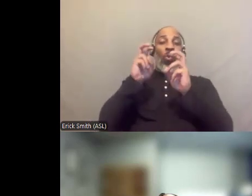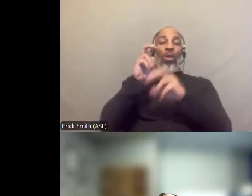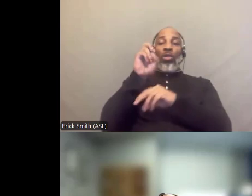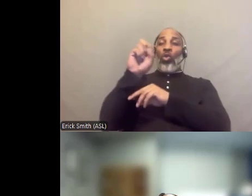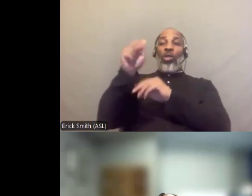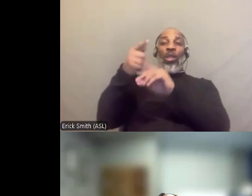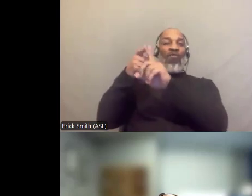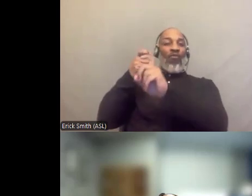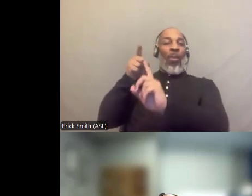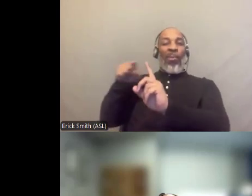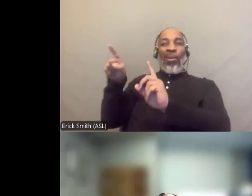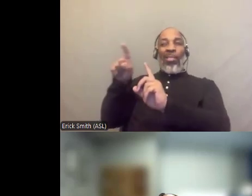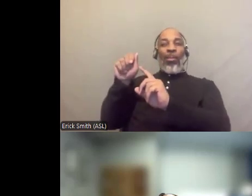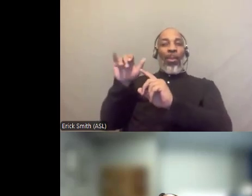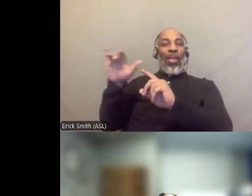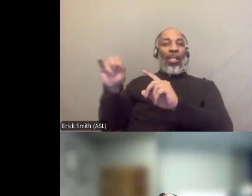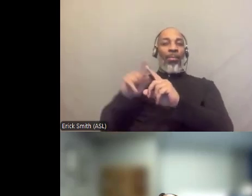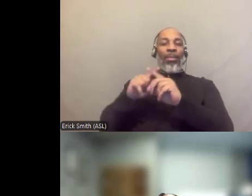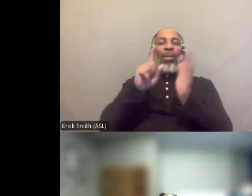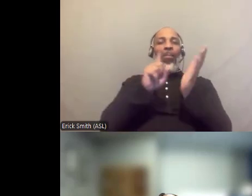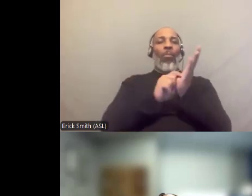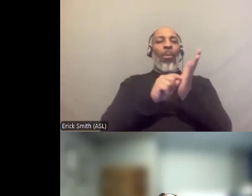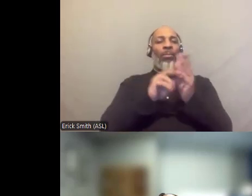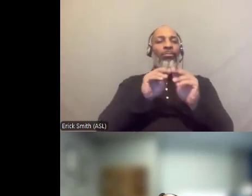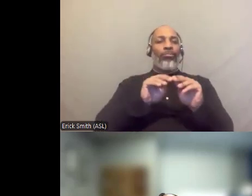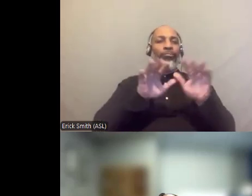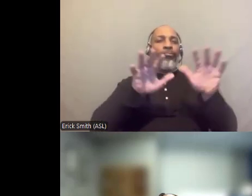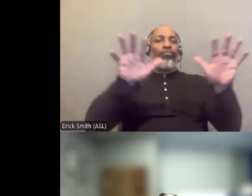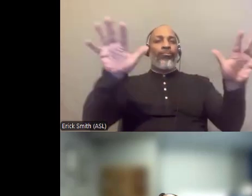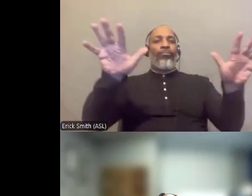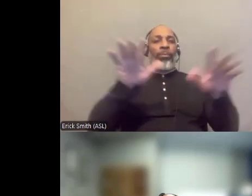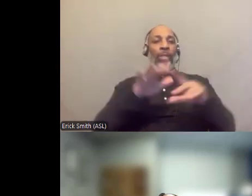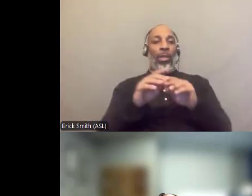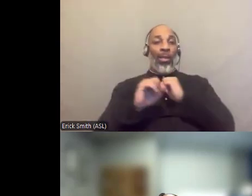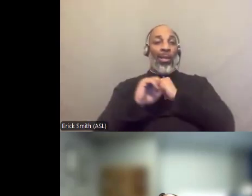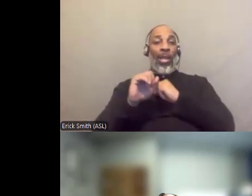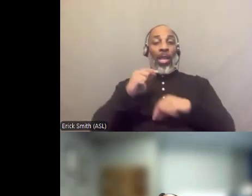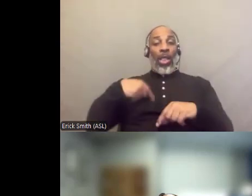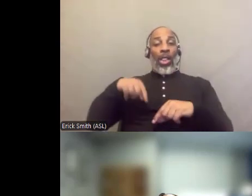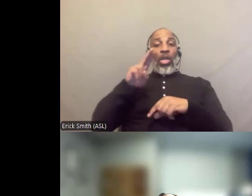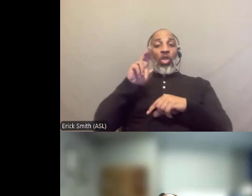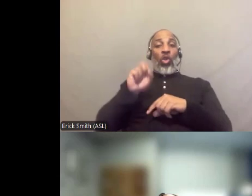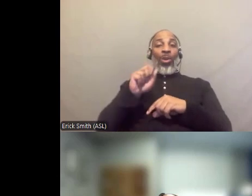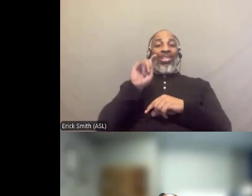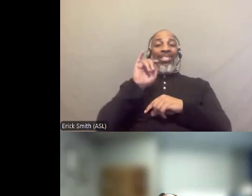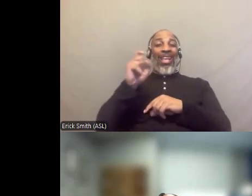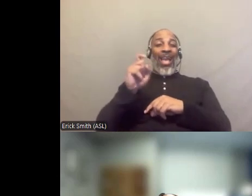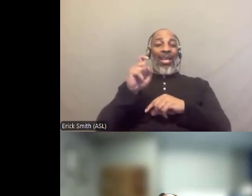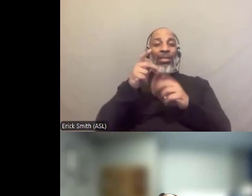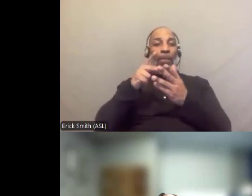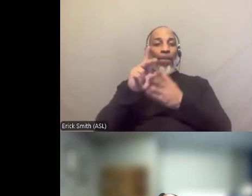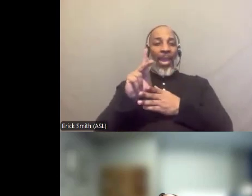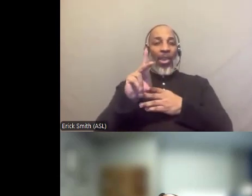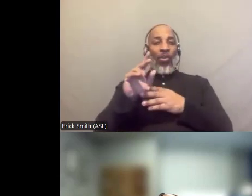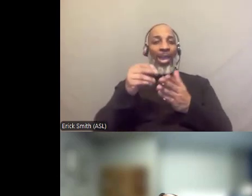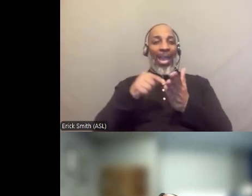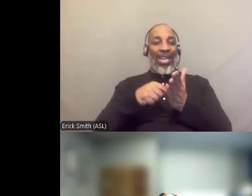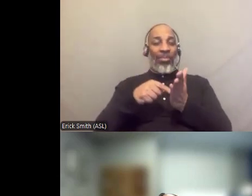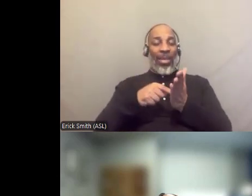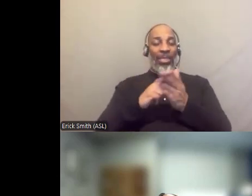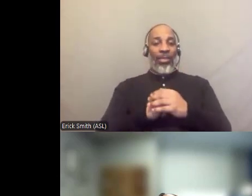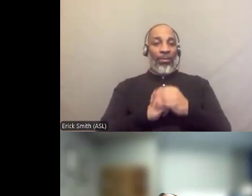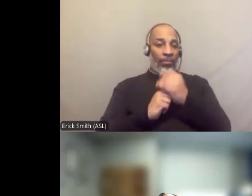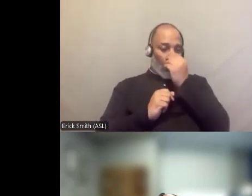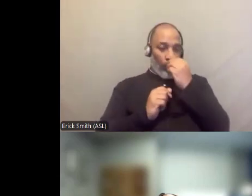This communication is printed, published, or produced and disseminated at U.S. taxpayer expense. Next slide, please,